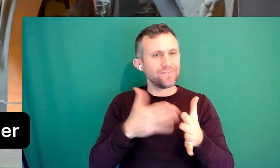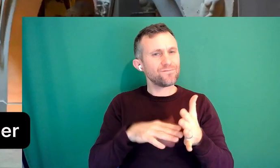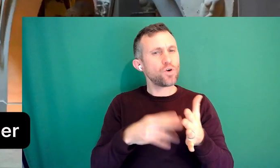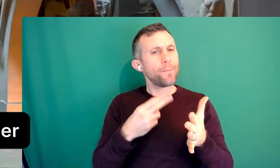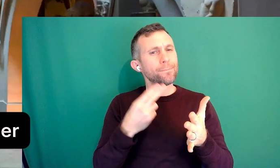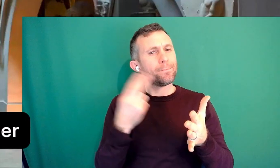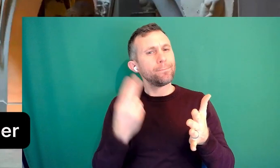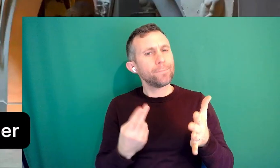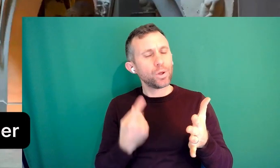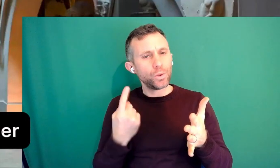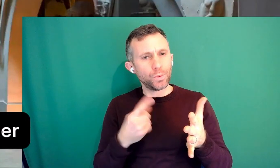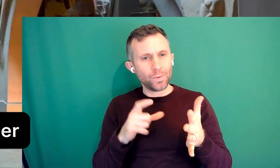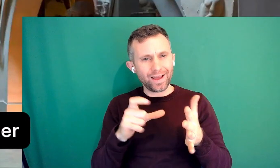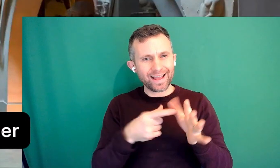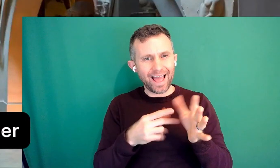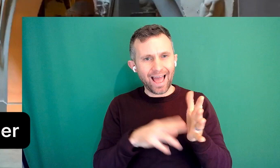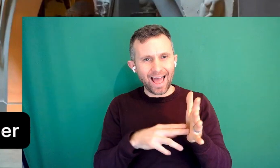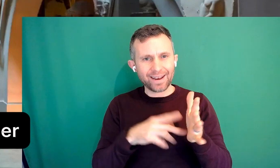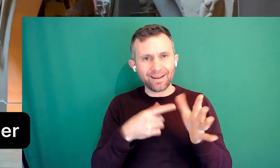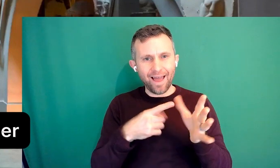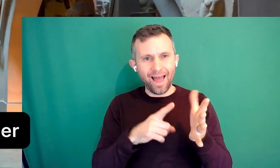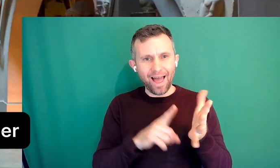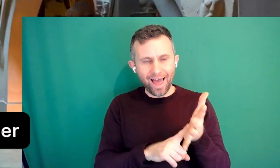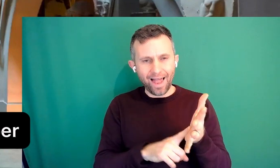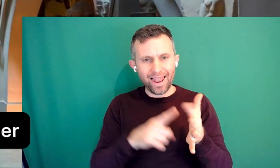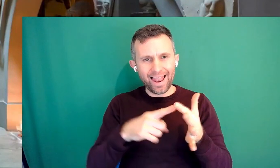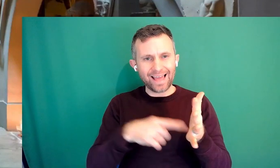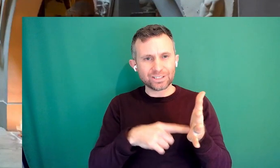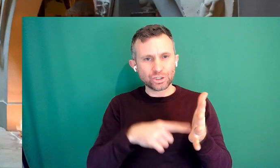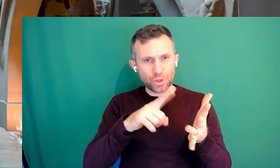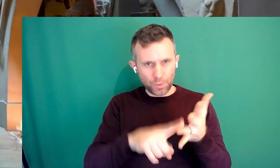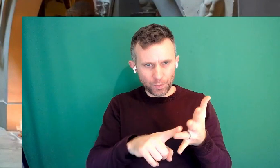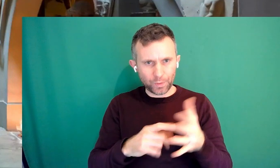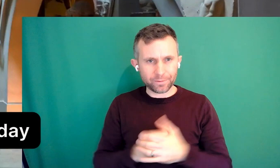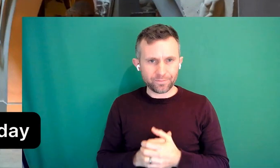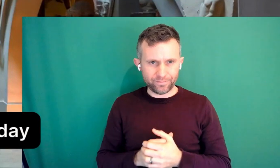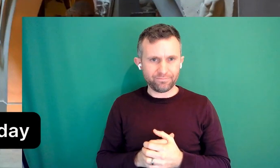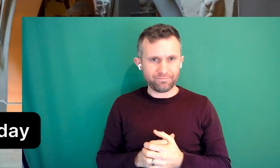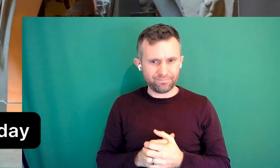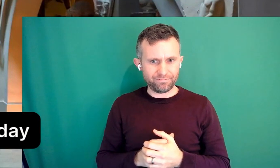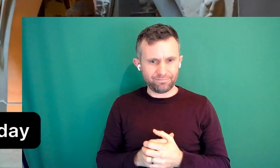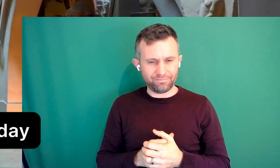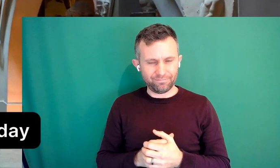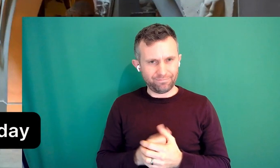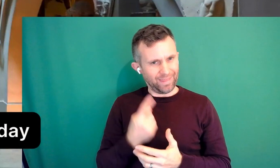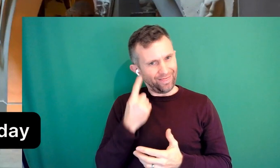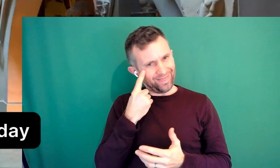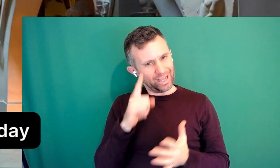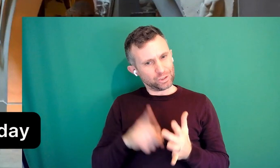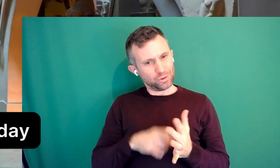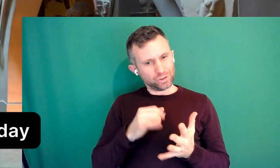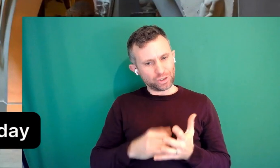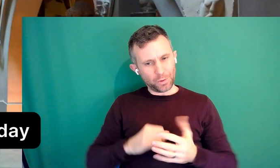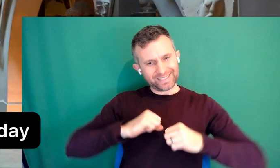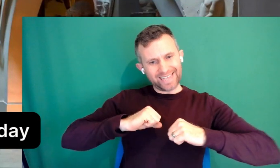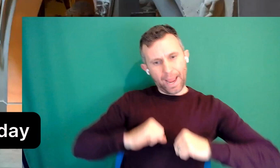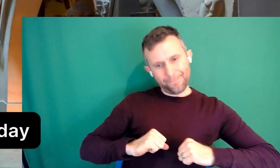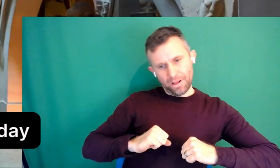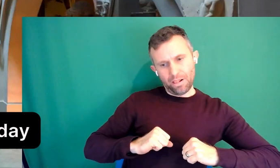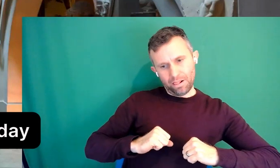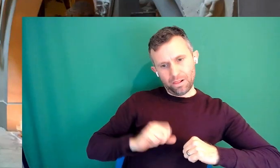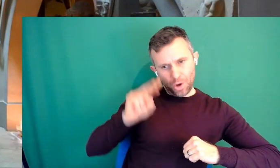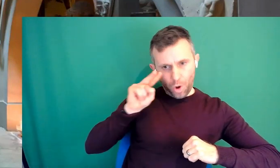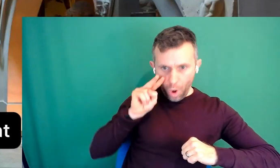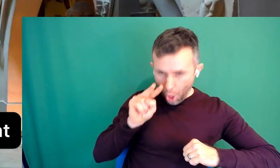Underneath Soane's bust is the sepulchral chamber, a gloomy and cramped space that is lit up during the